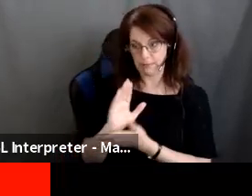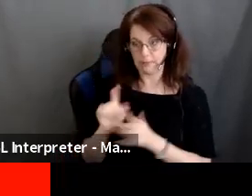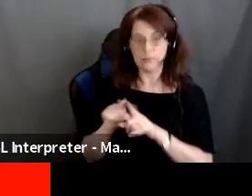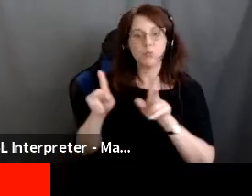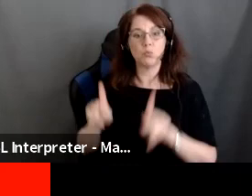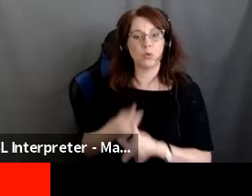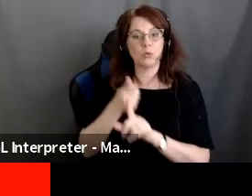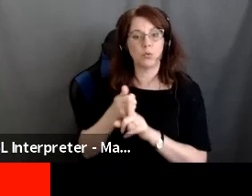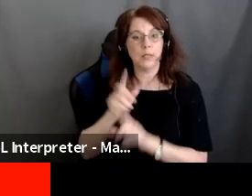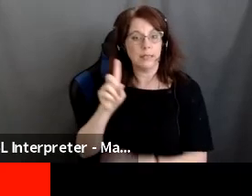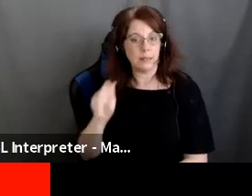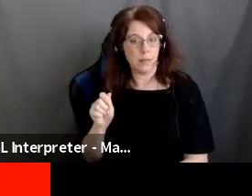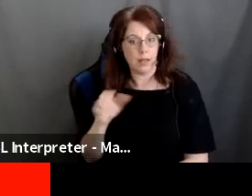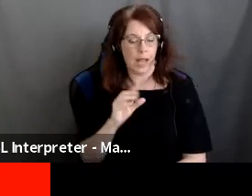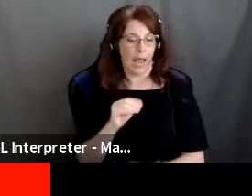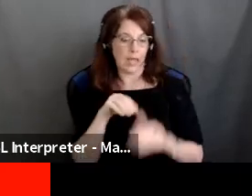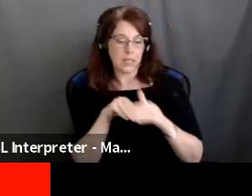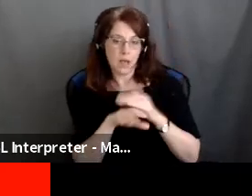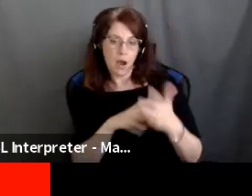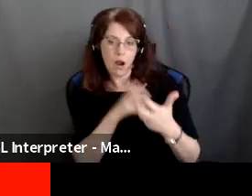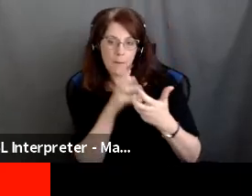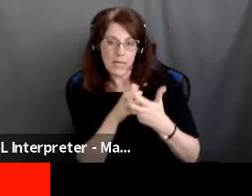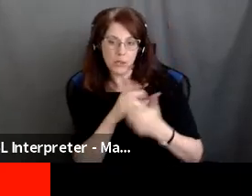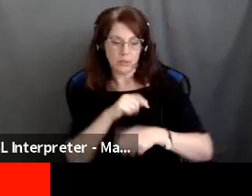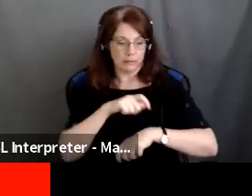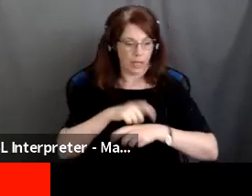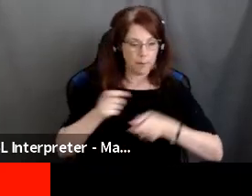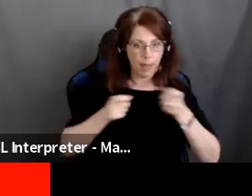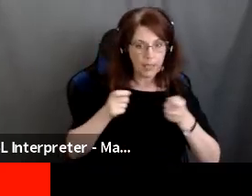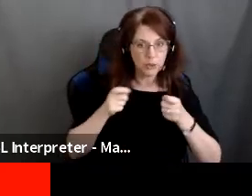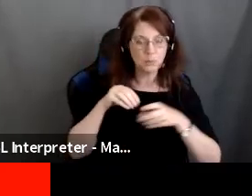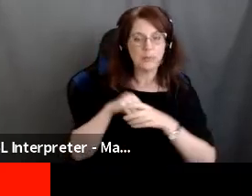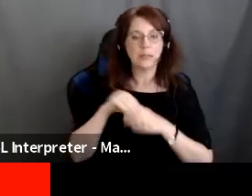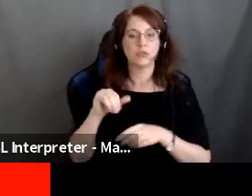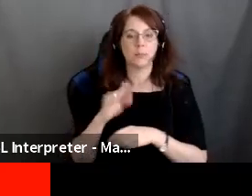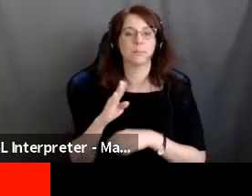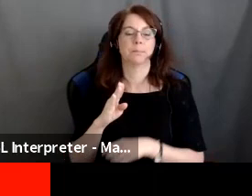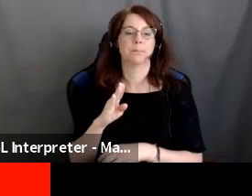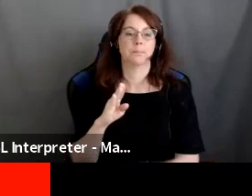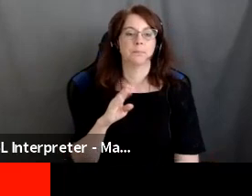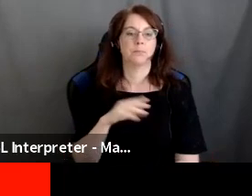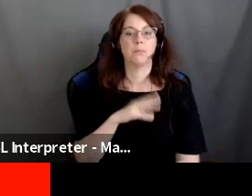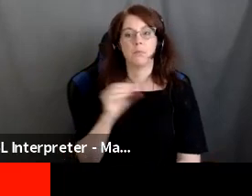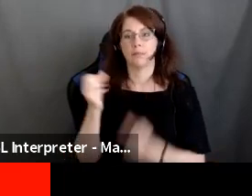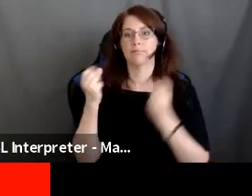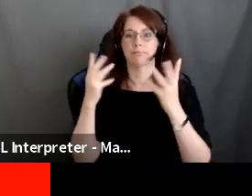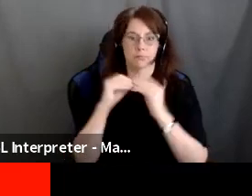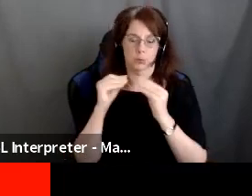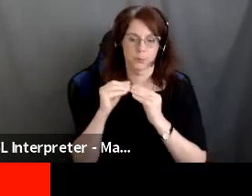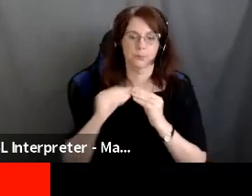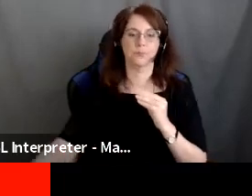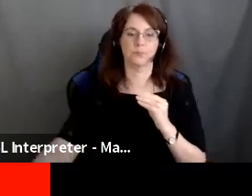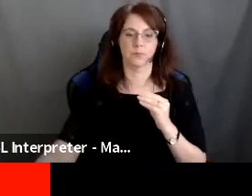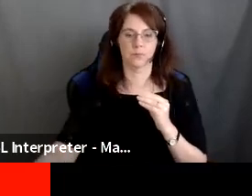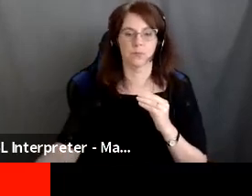disability in the workplace and accommodations and time management on the job search and lots more. So